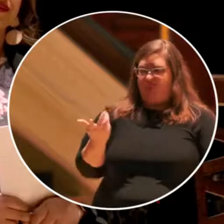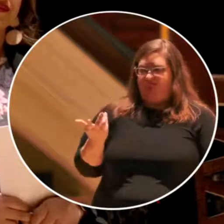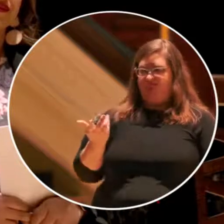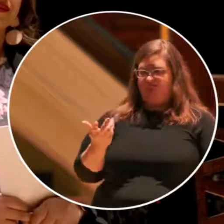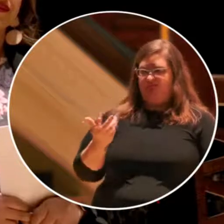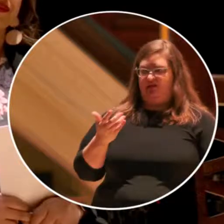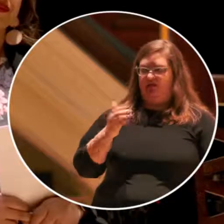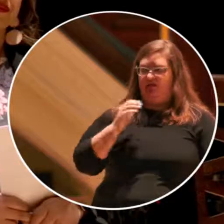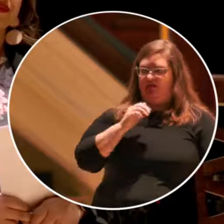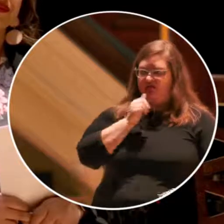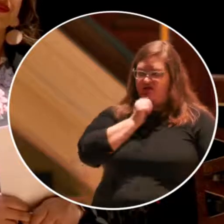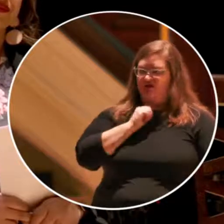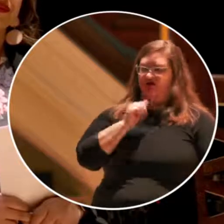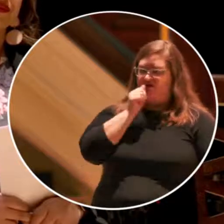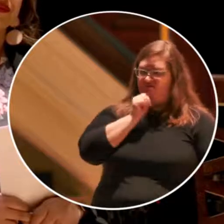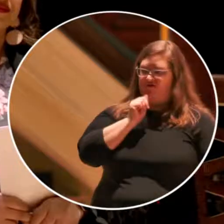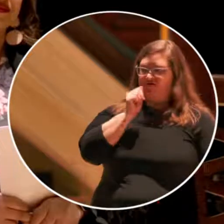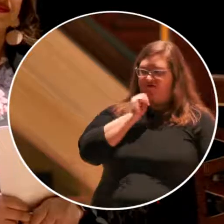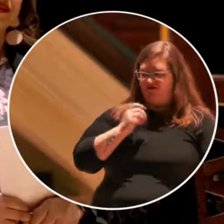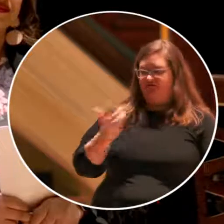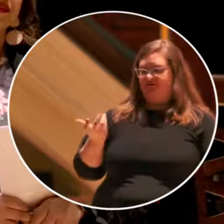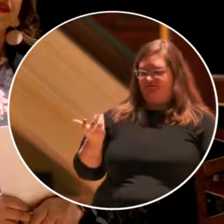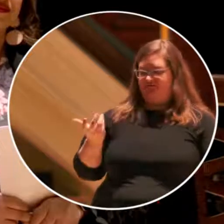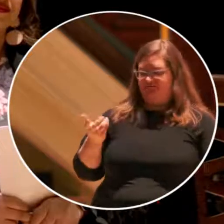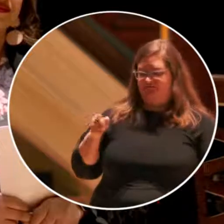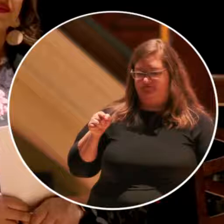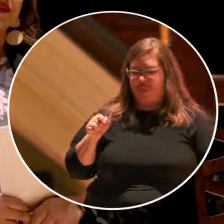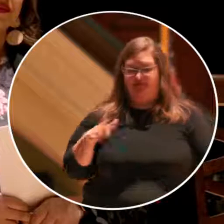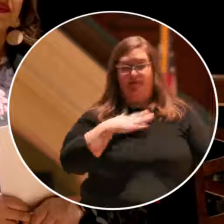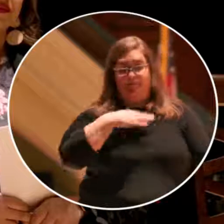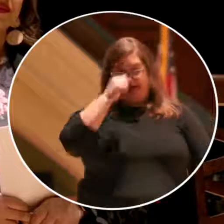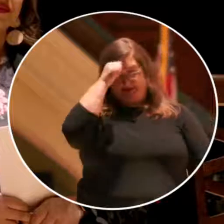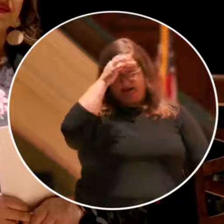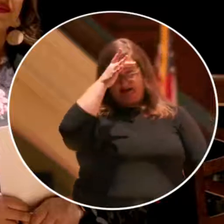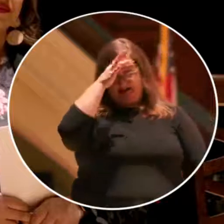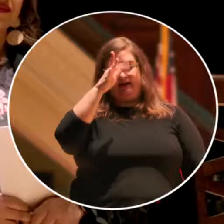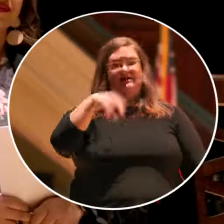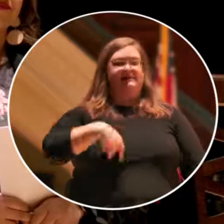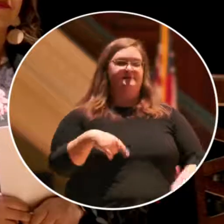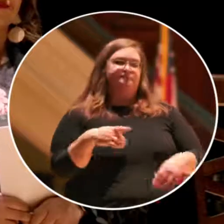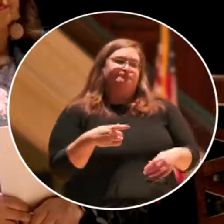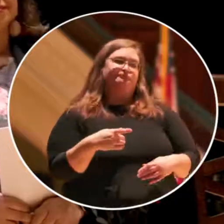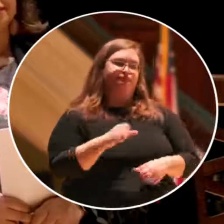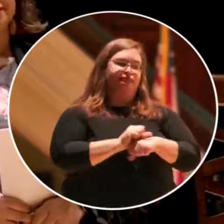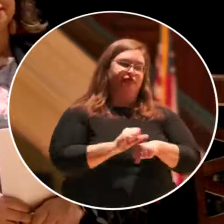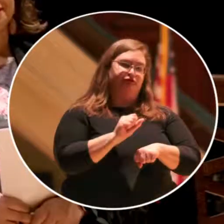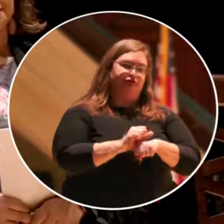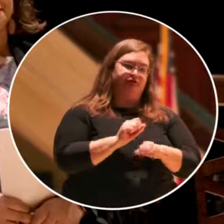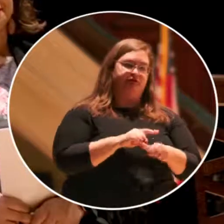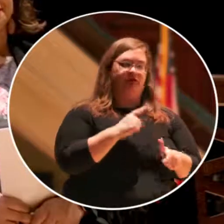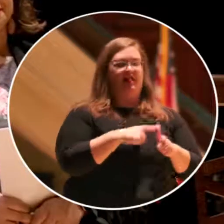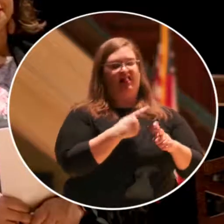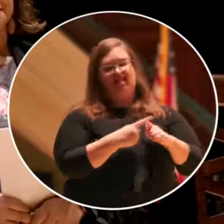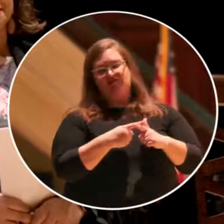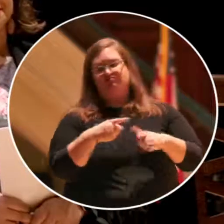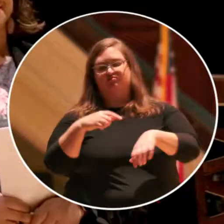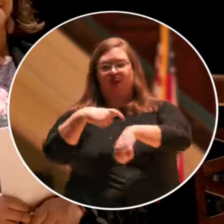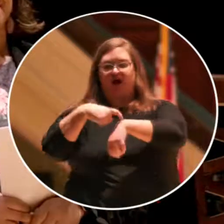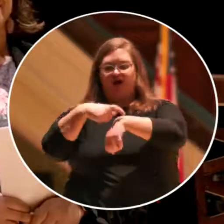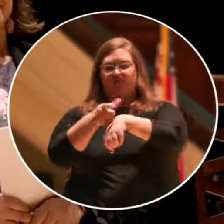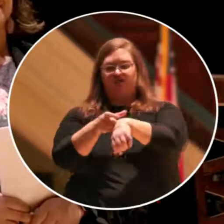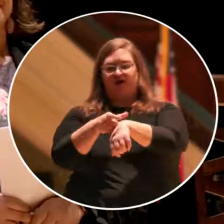stressful factory job and spent evenings fixing watches in his little watch room, a retreat from family